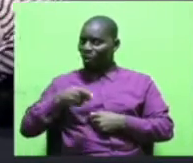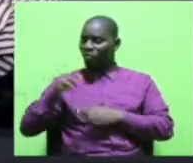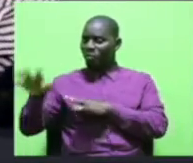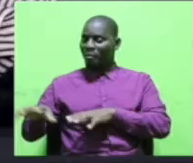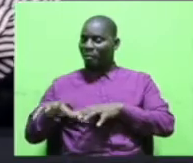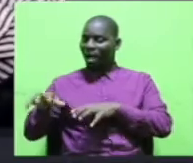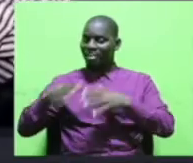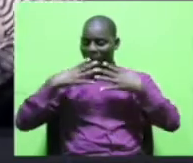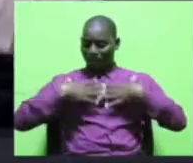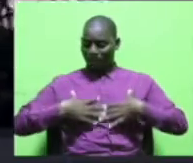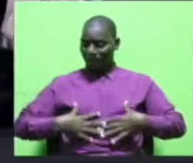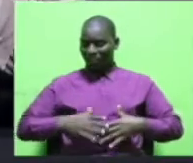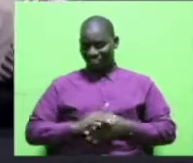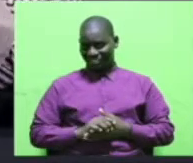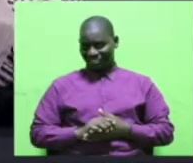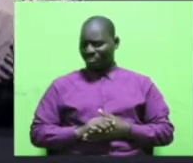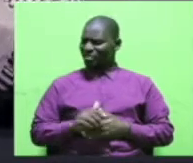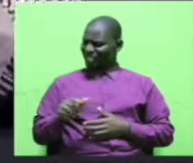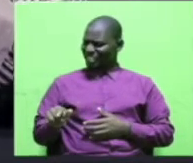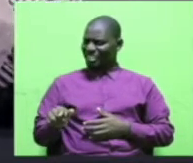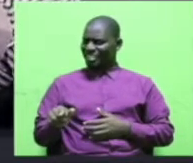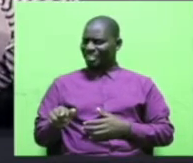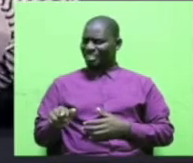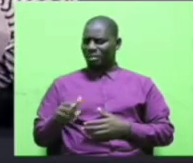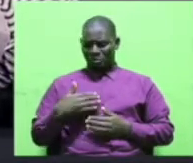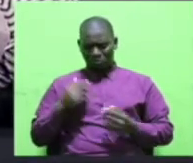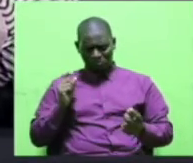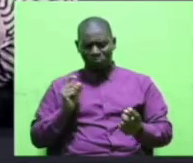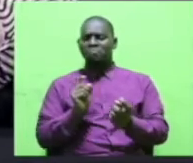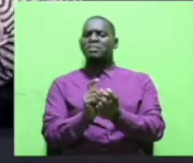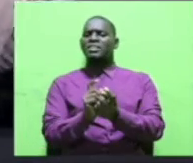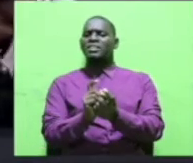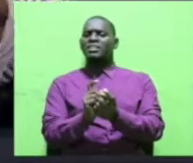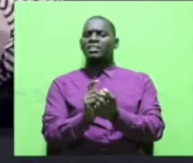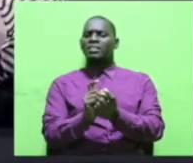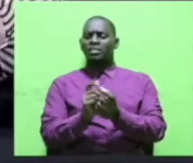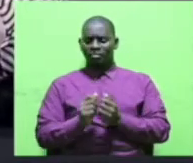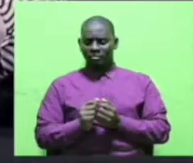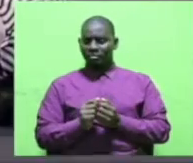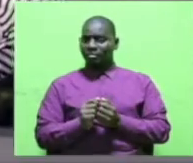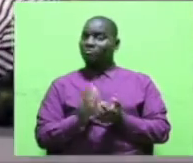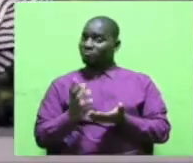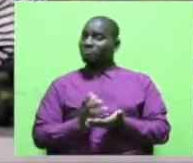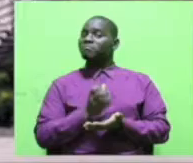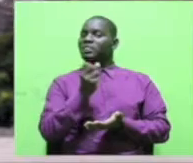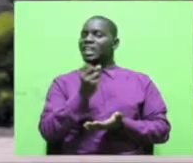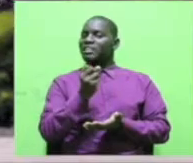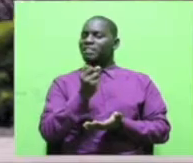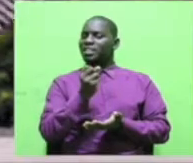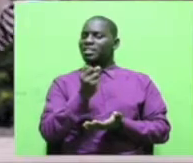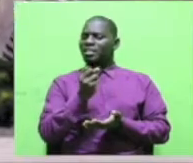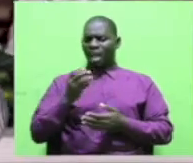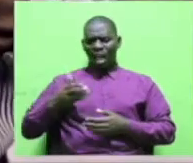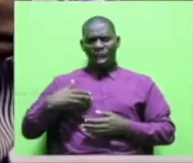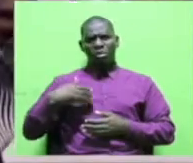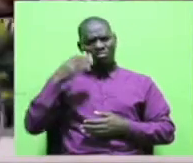mammalian body. Is it just a piece of meat with no significance? I'm sure